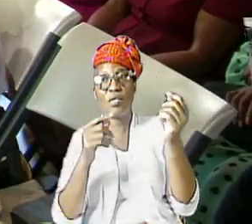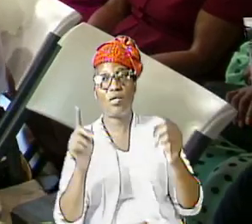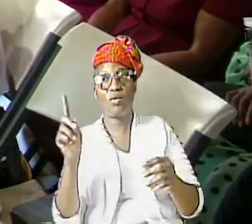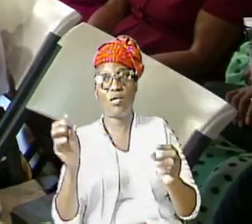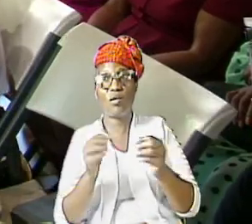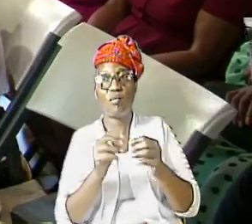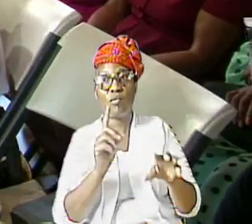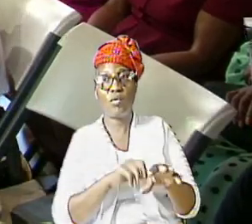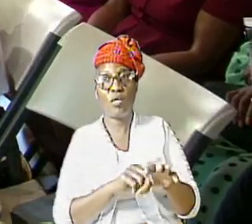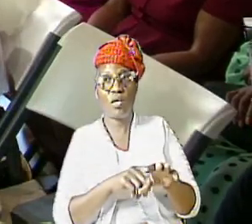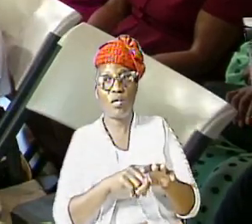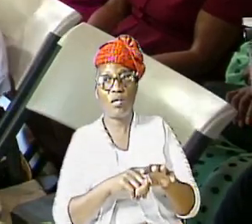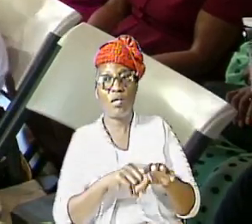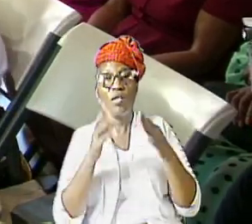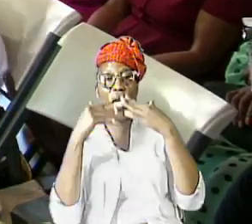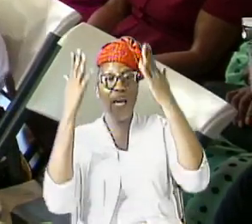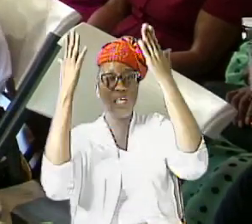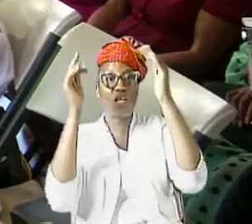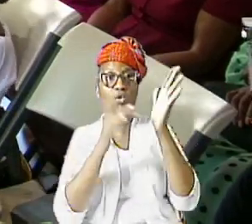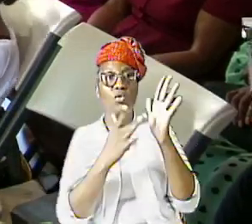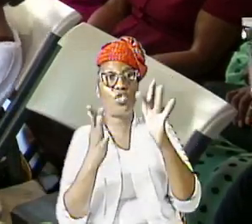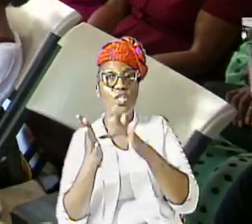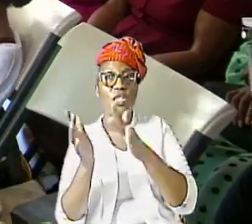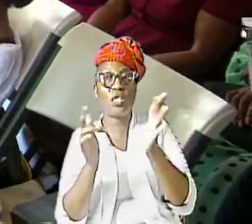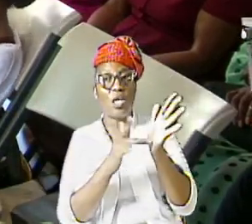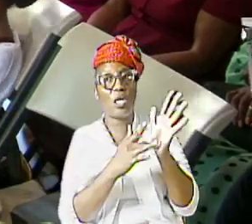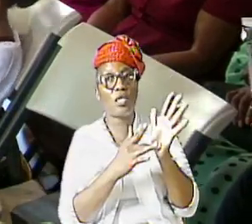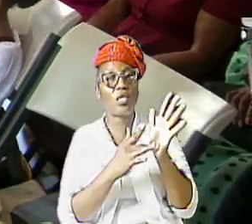Let's do it one more time. Thank you, Jesus.